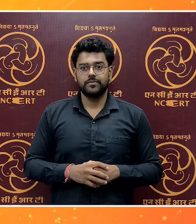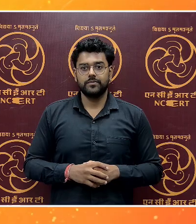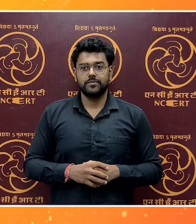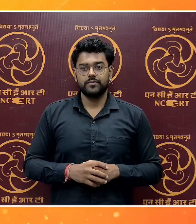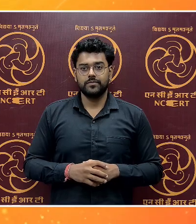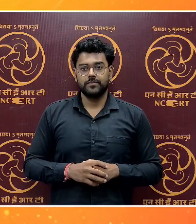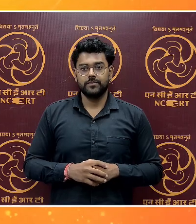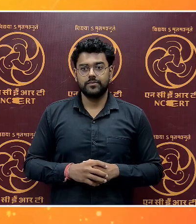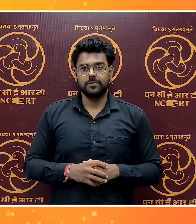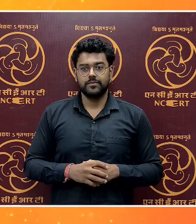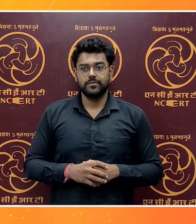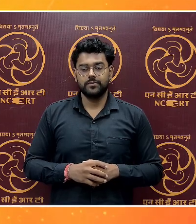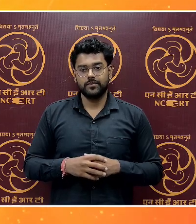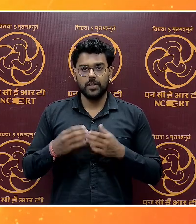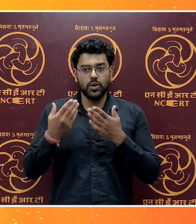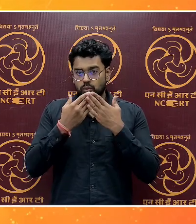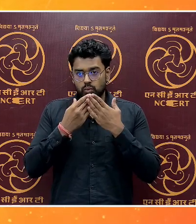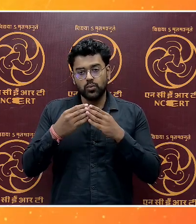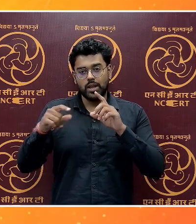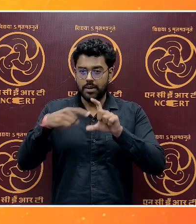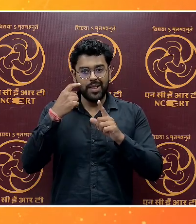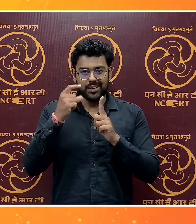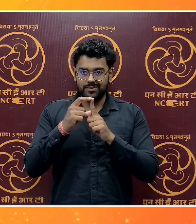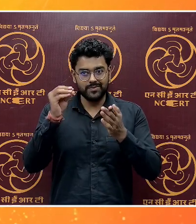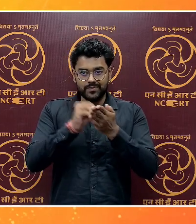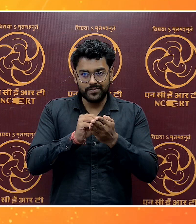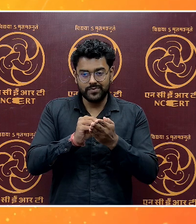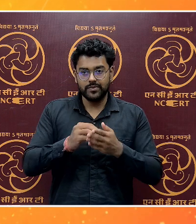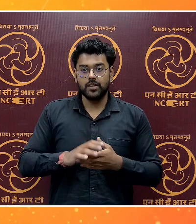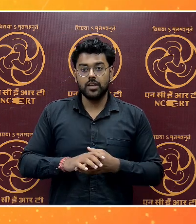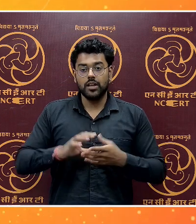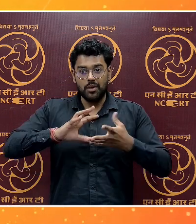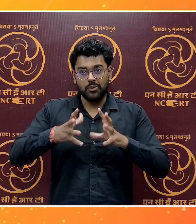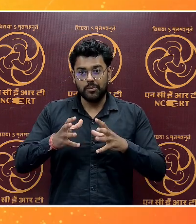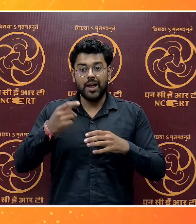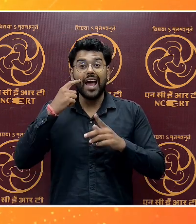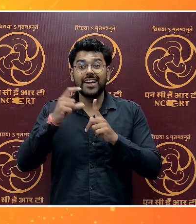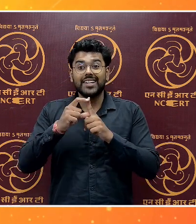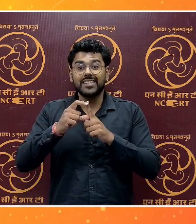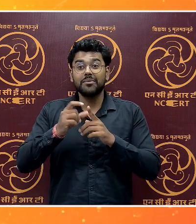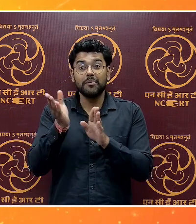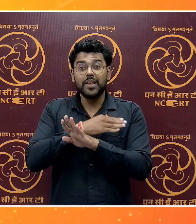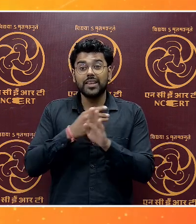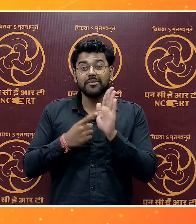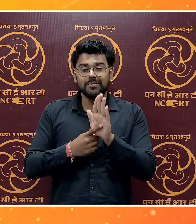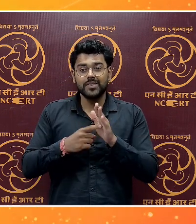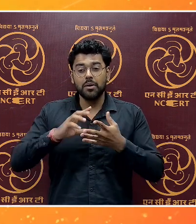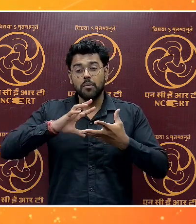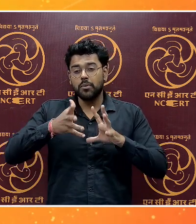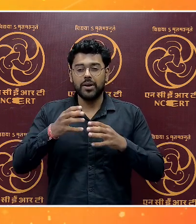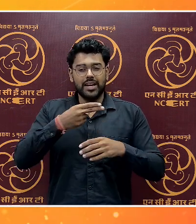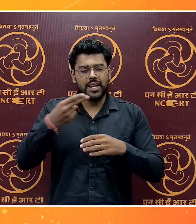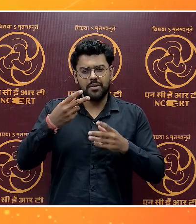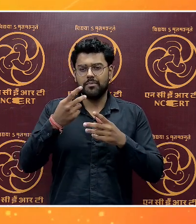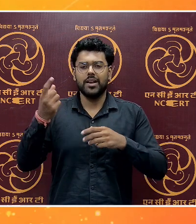After putting my school UDIS ID and all the data will fetch my from my Meri Pehchan. So all the data of mine like date, name,